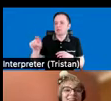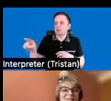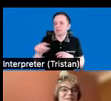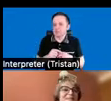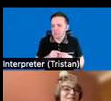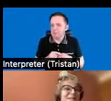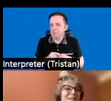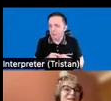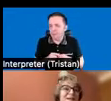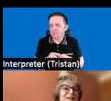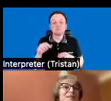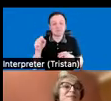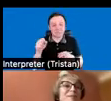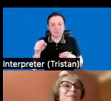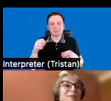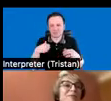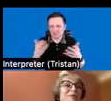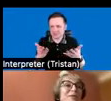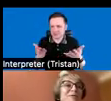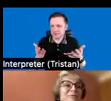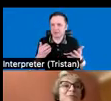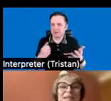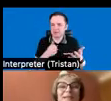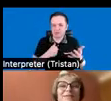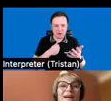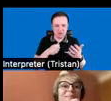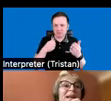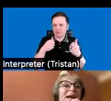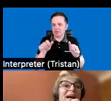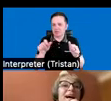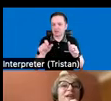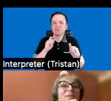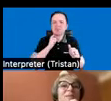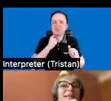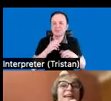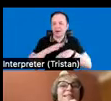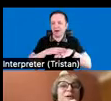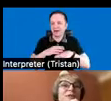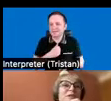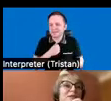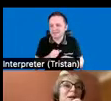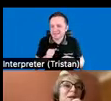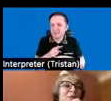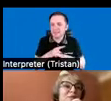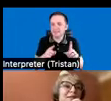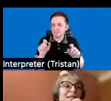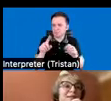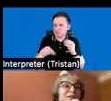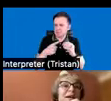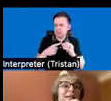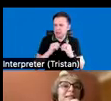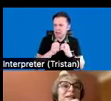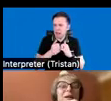Okay, I'm here, sorry. A little bit maneuvering to unmute myself. So the question was about how the